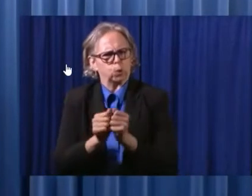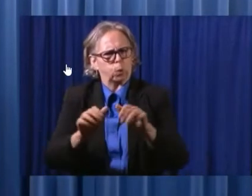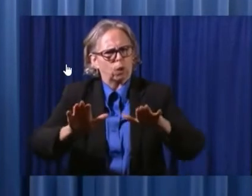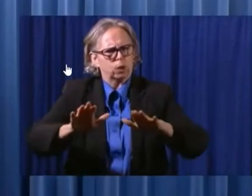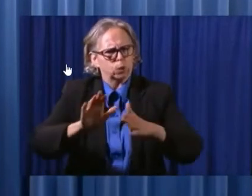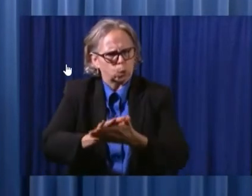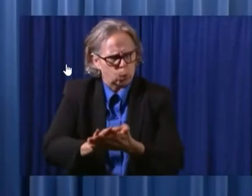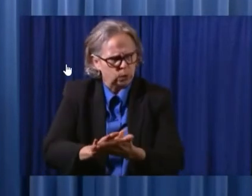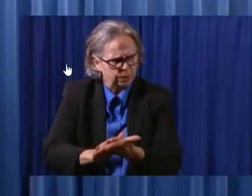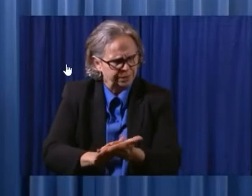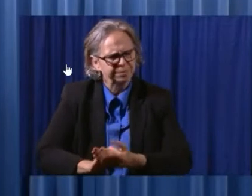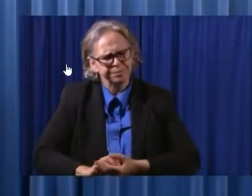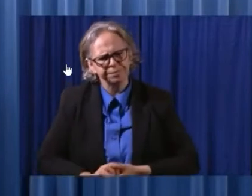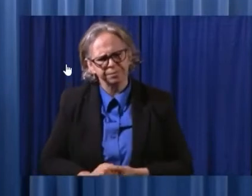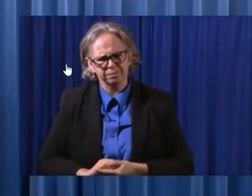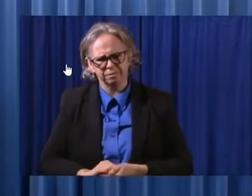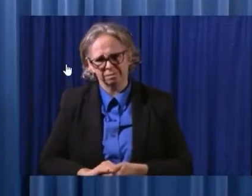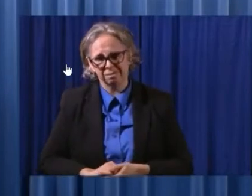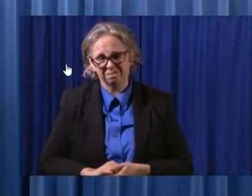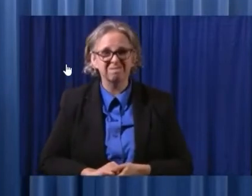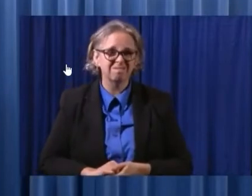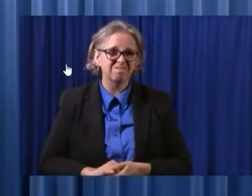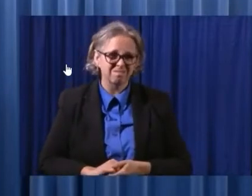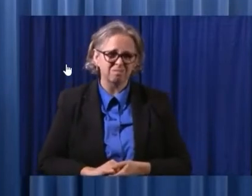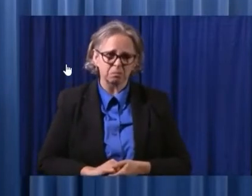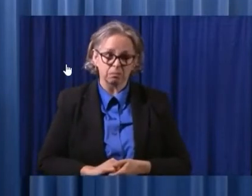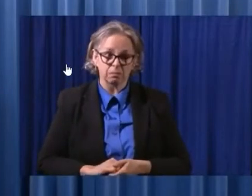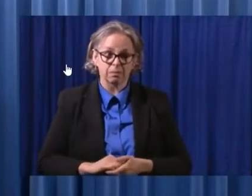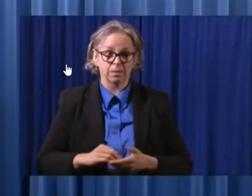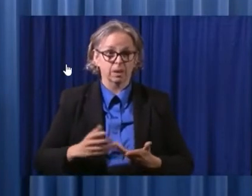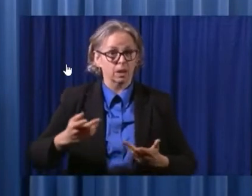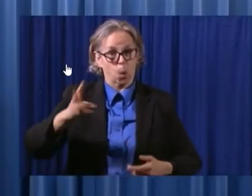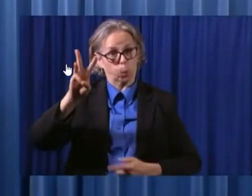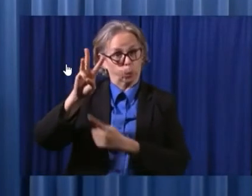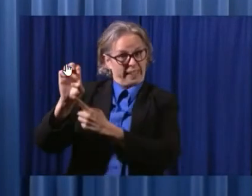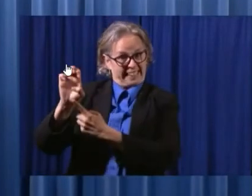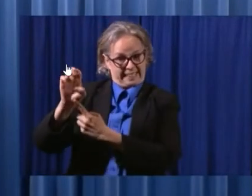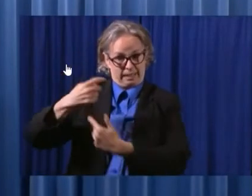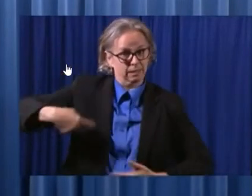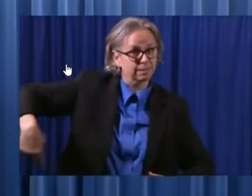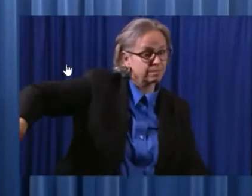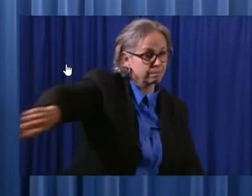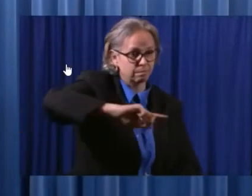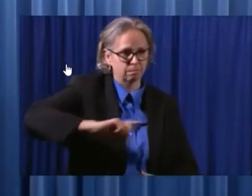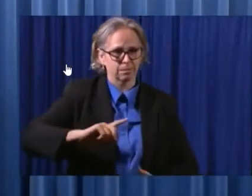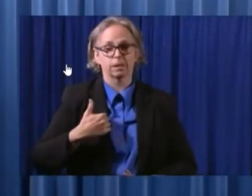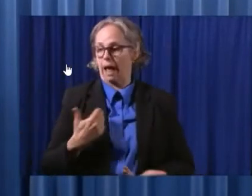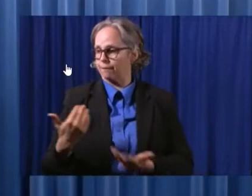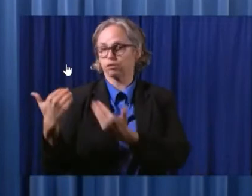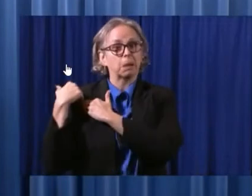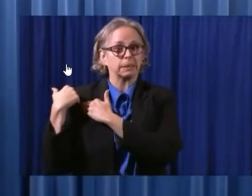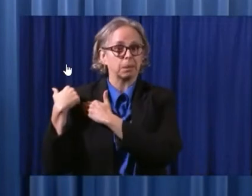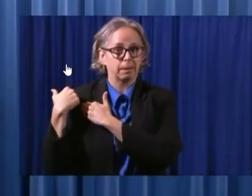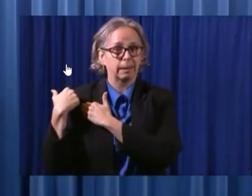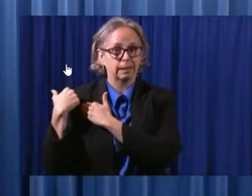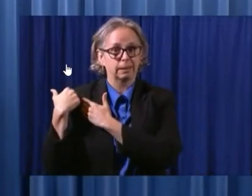have an obligation, all of us, to educate our children and to keep